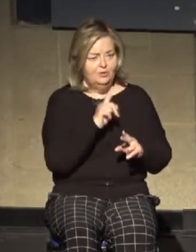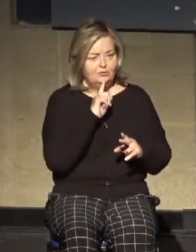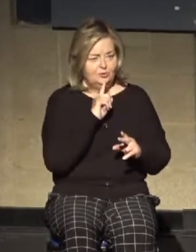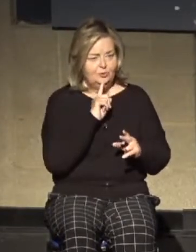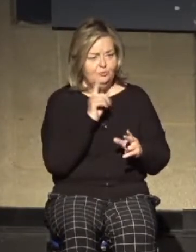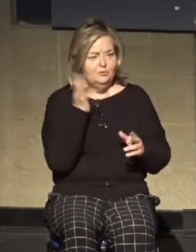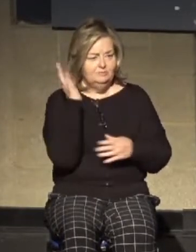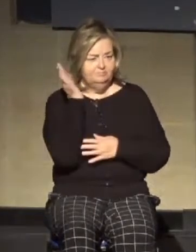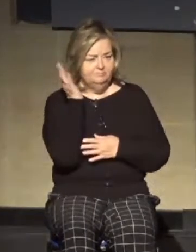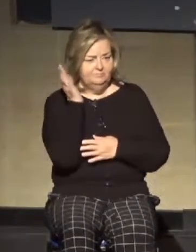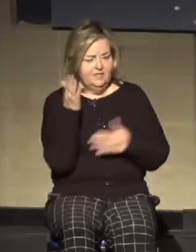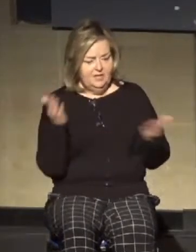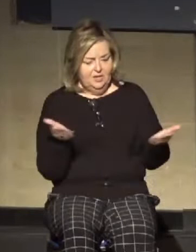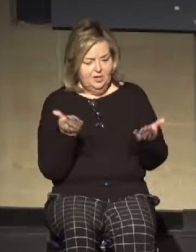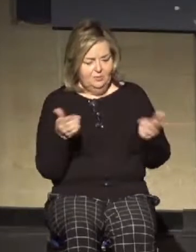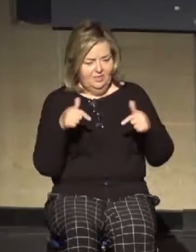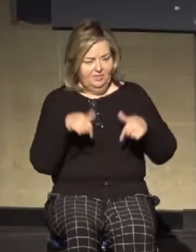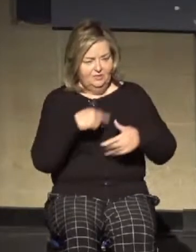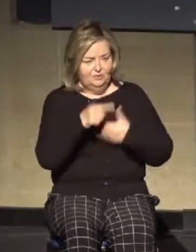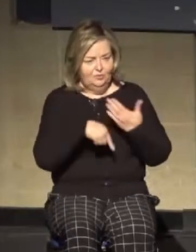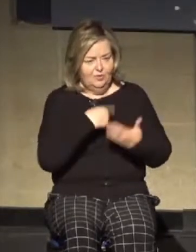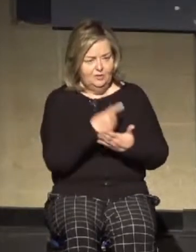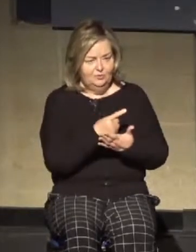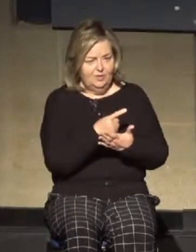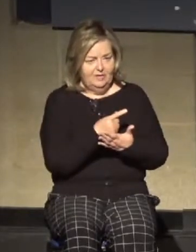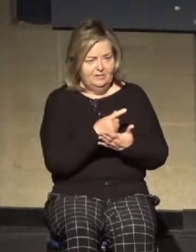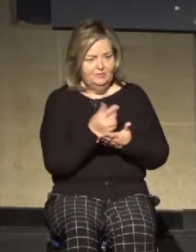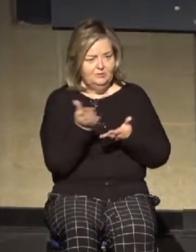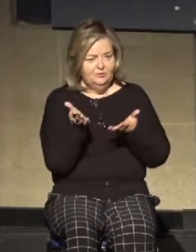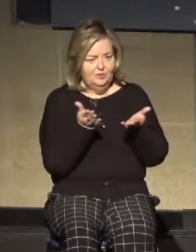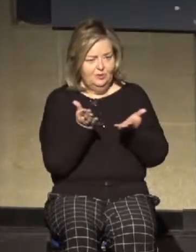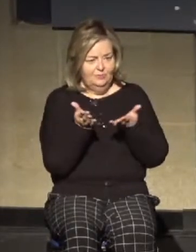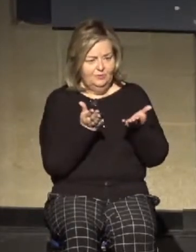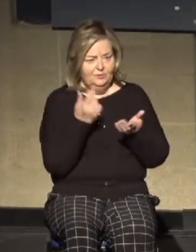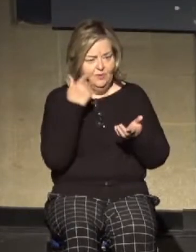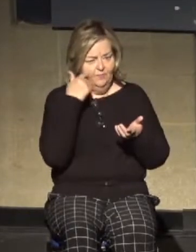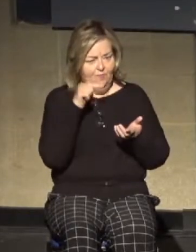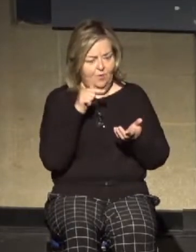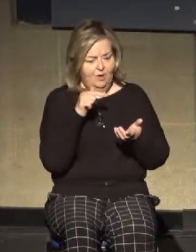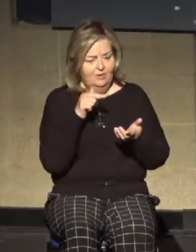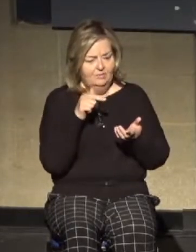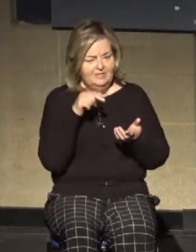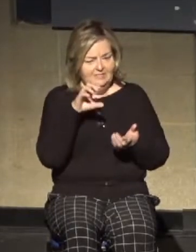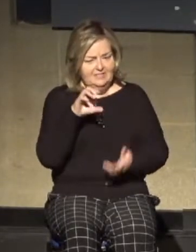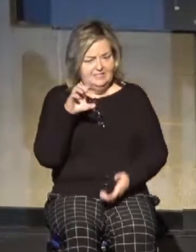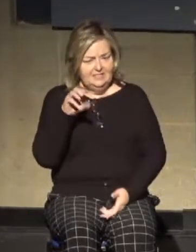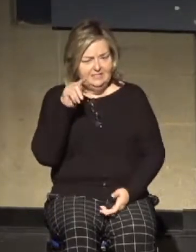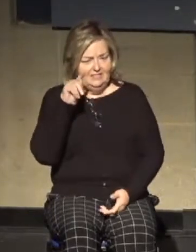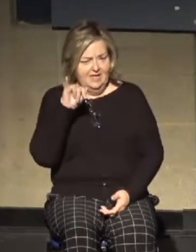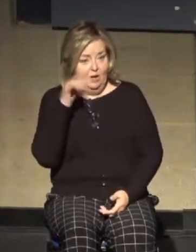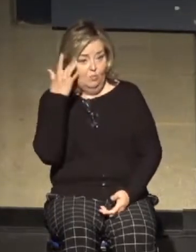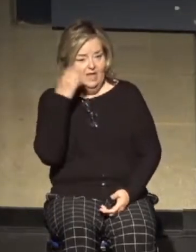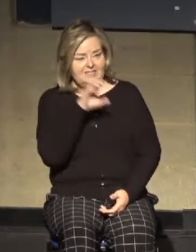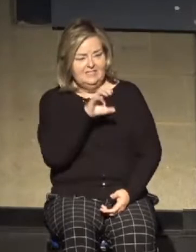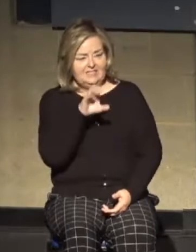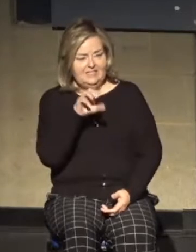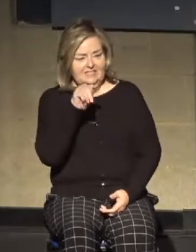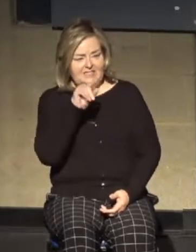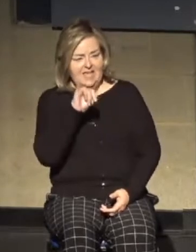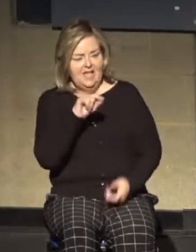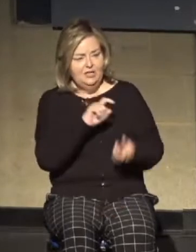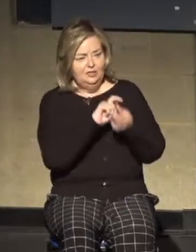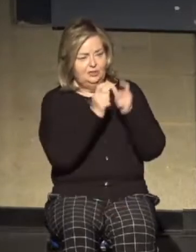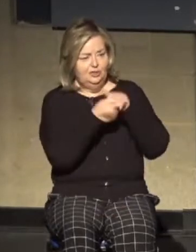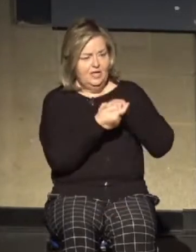speak at the graduation ceremony for the institution that changed the trajectory of my life, and to be